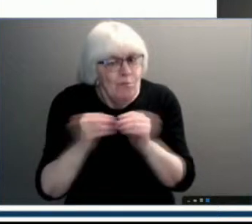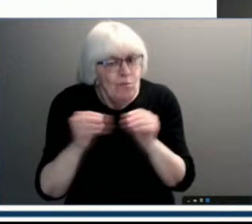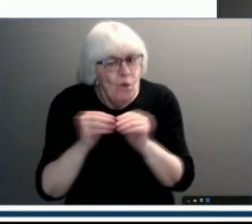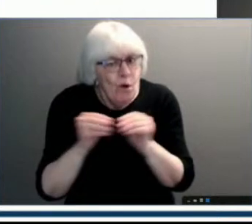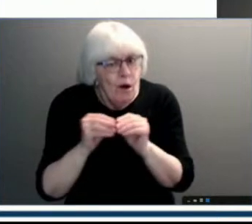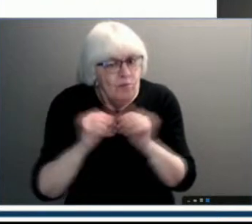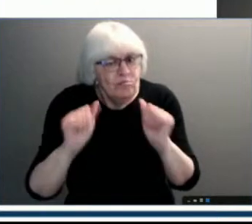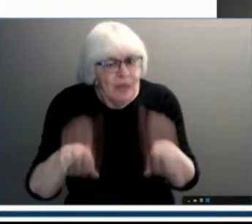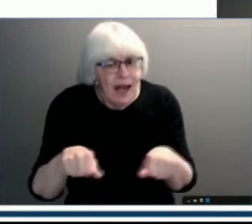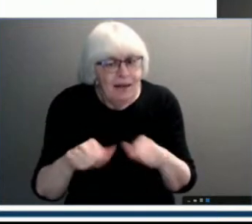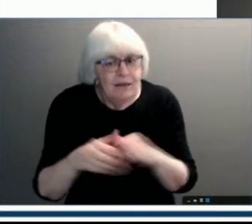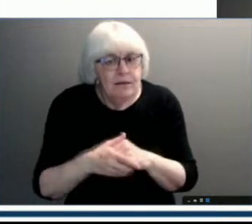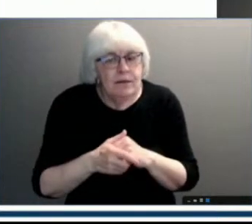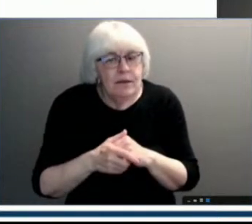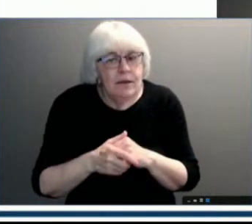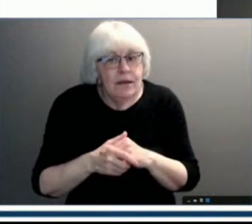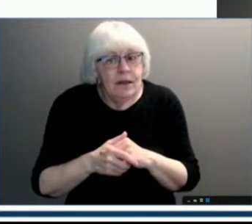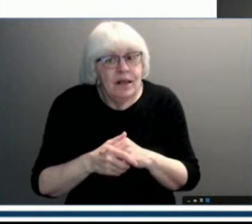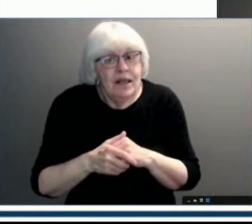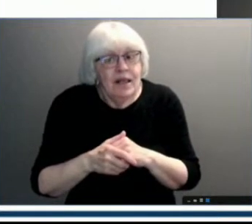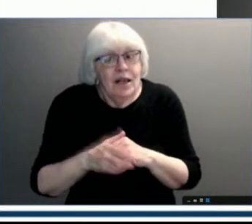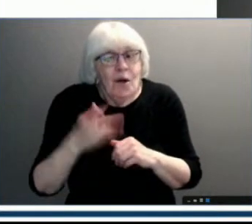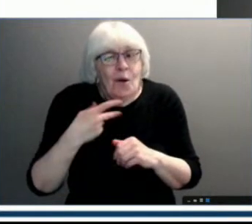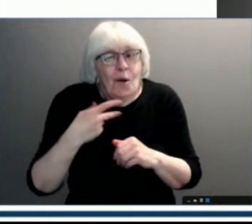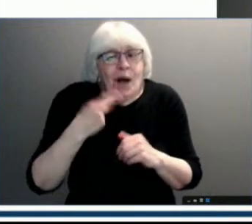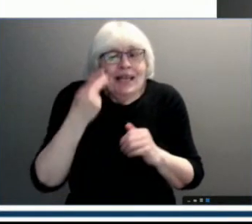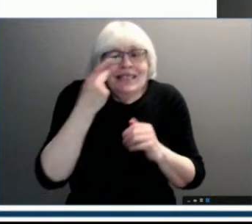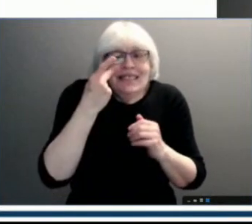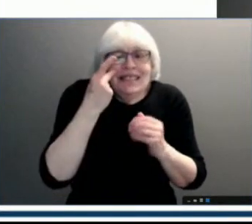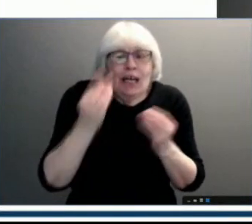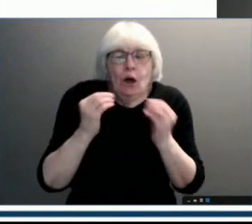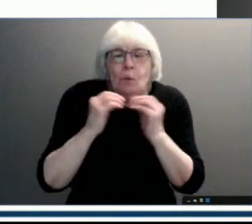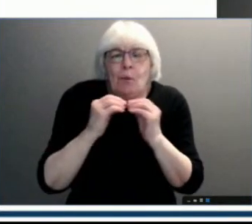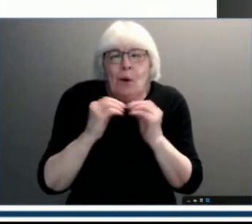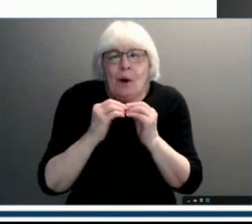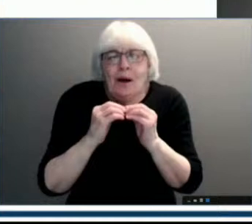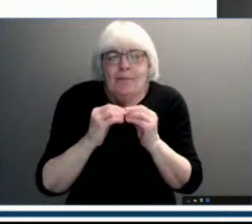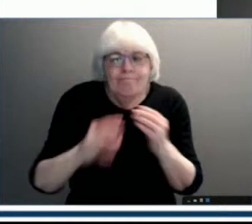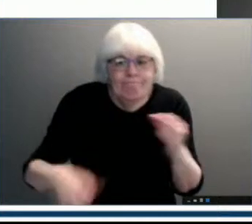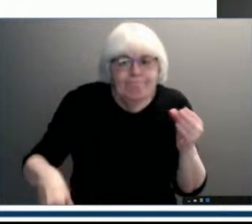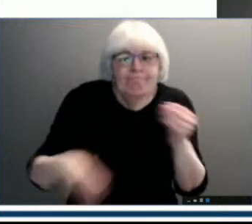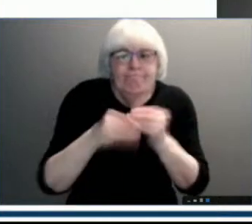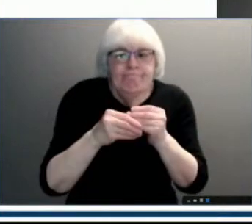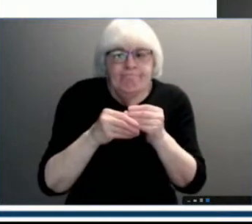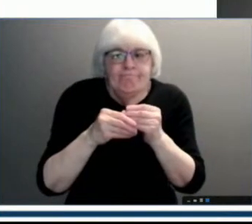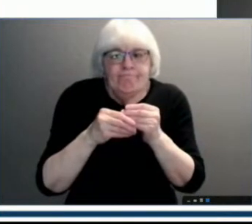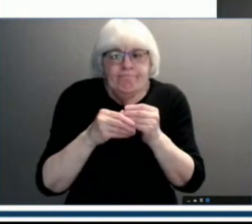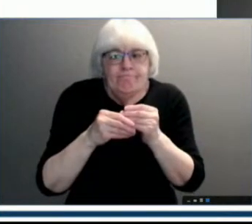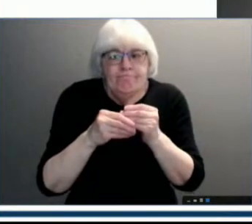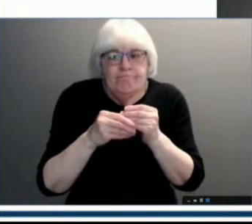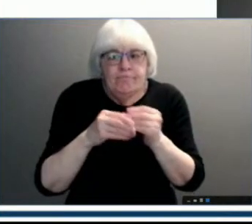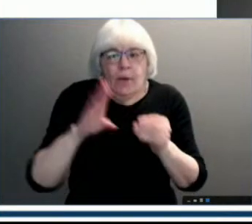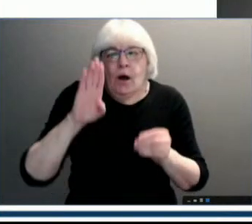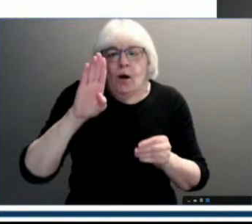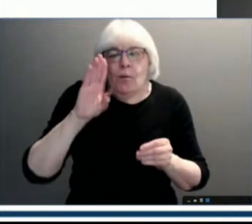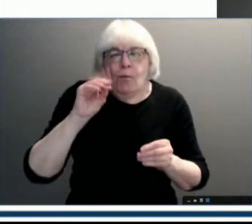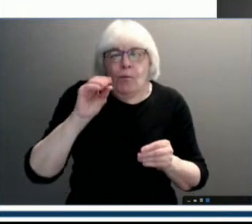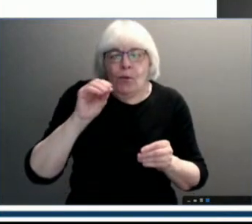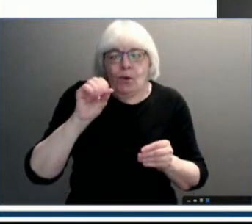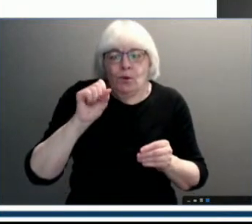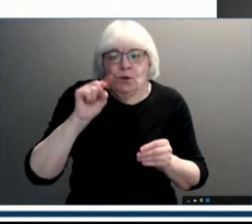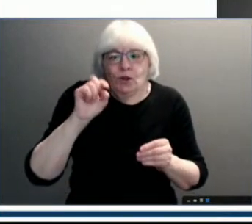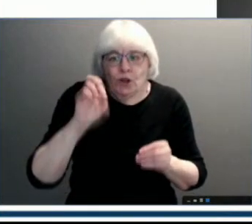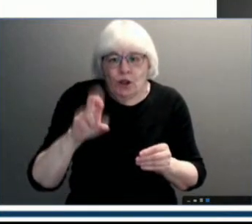We're looking at that as we increase capacity and for boosters, and we'll also have increased capacity for children 5 to